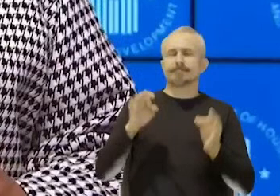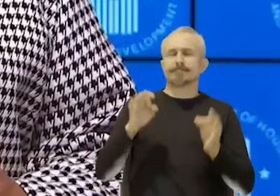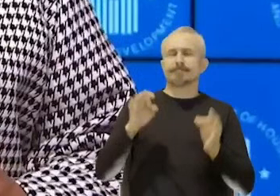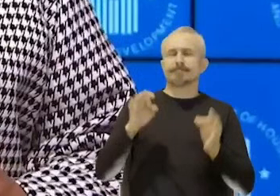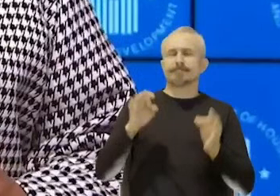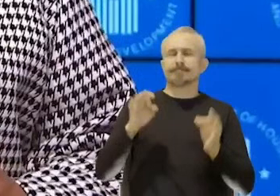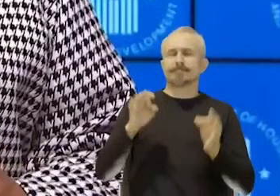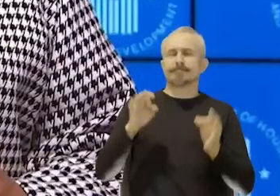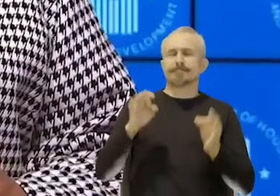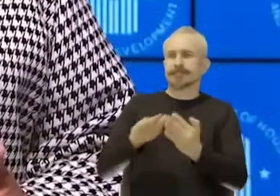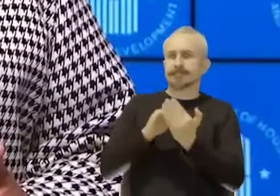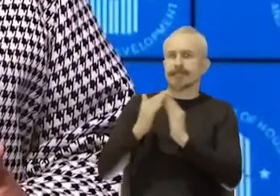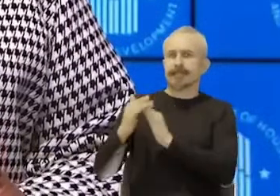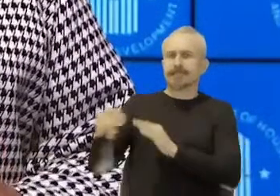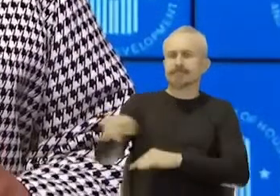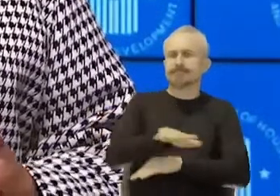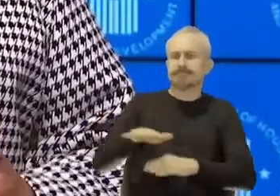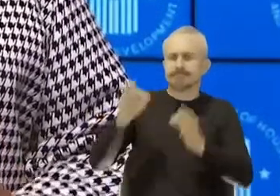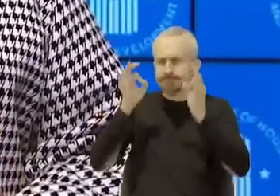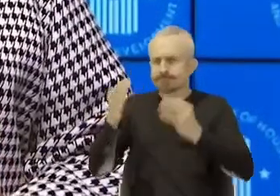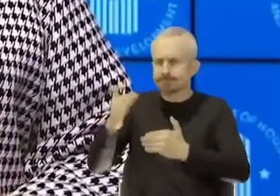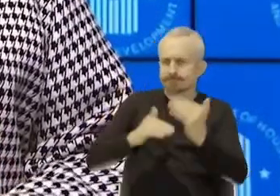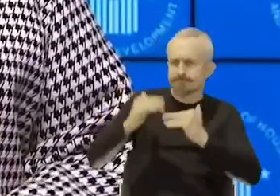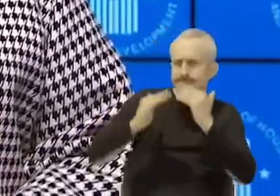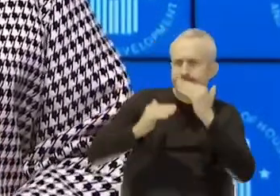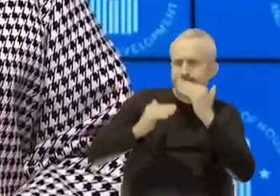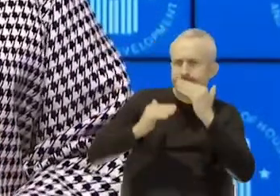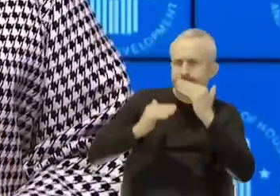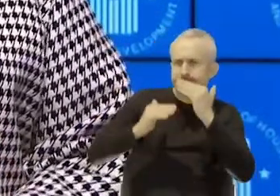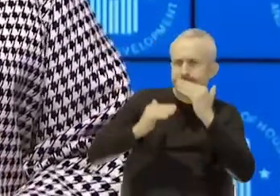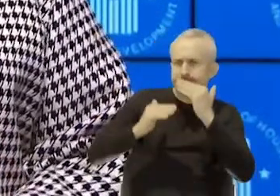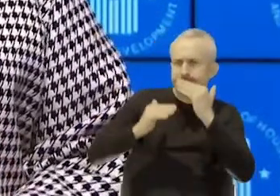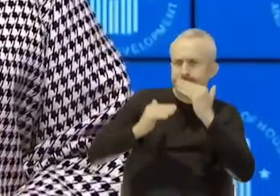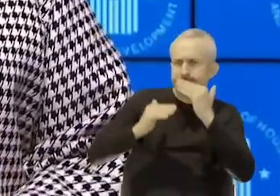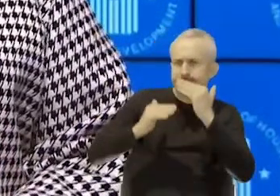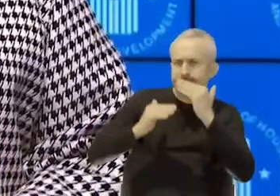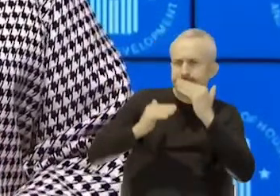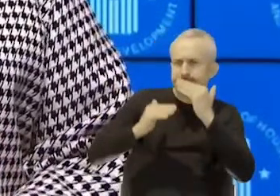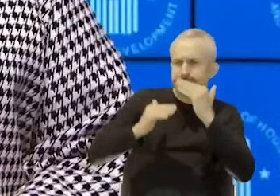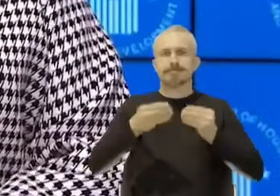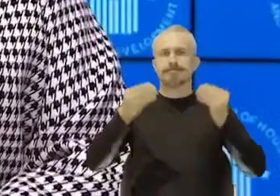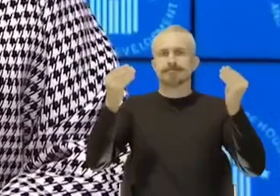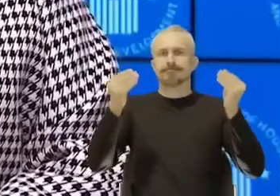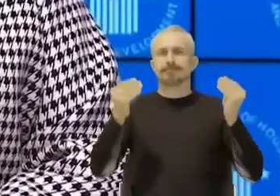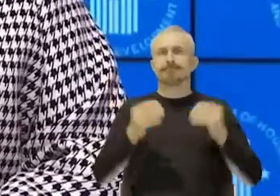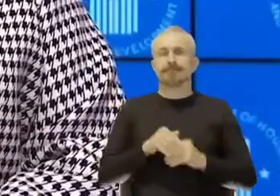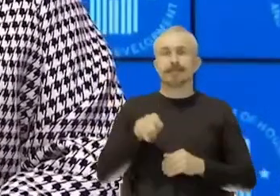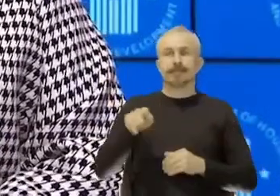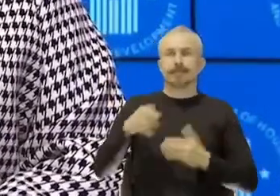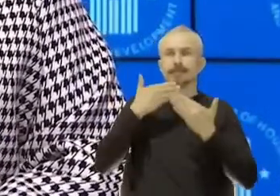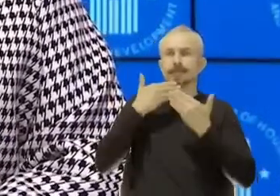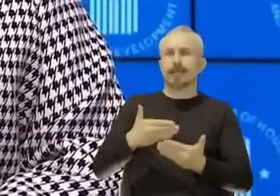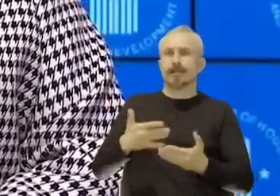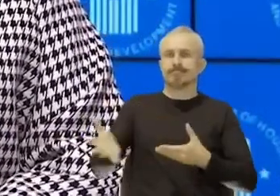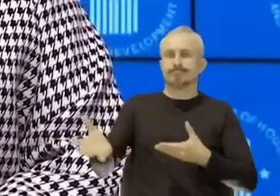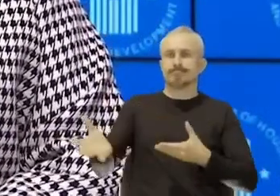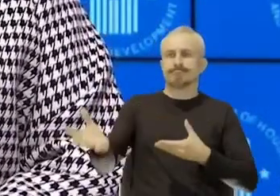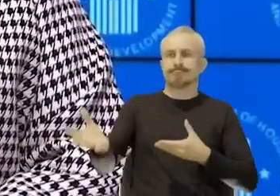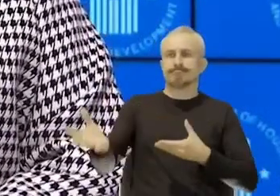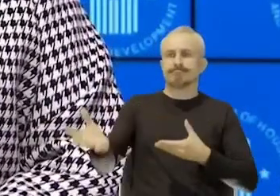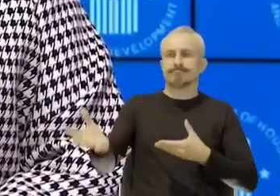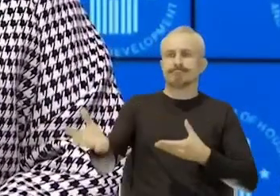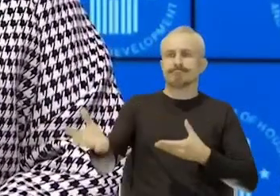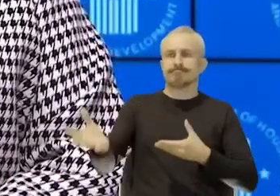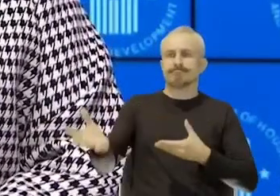safer, more accessible, and more inclusive. We must ensure that human rights, gender equity,